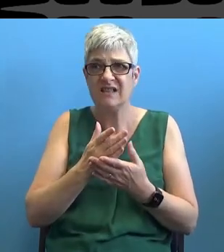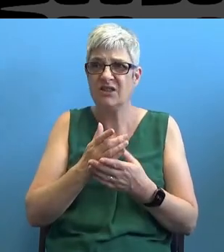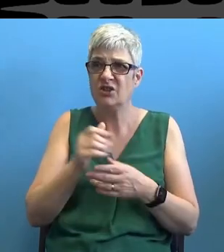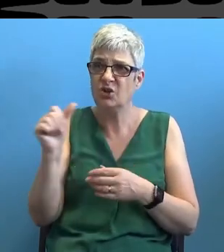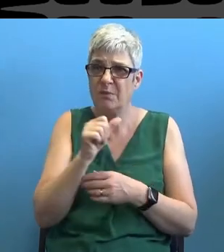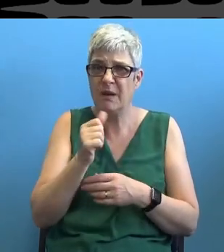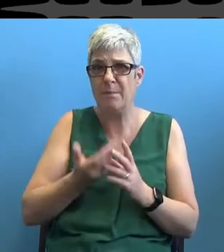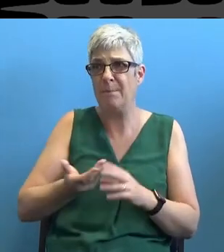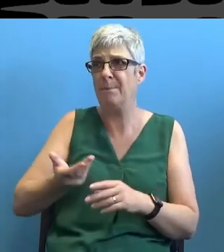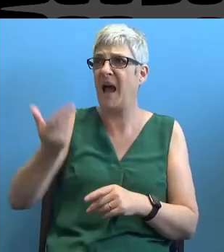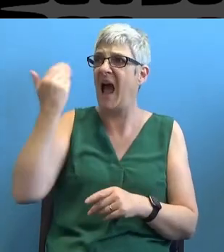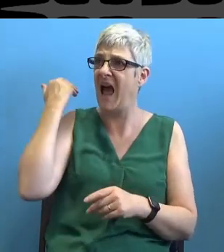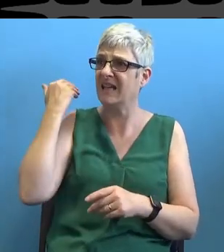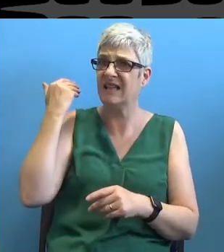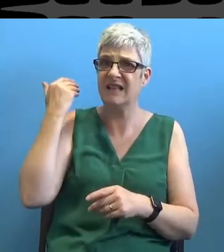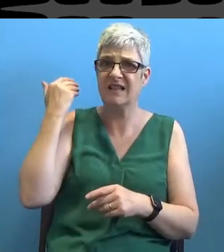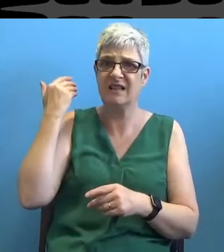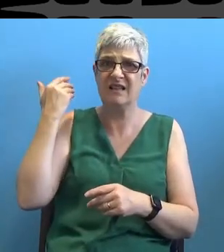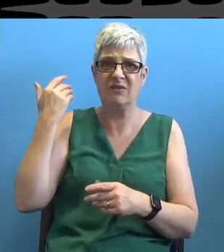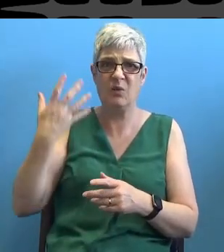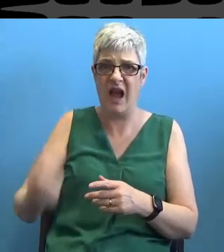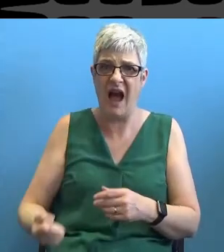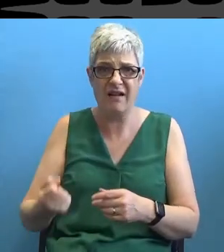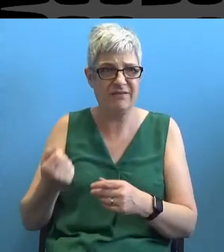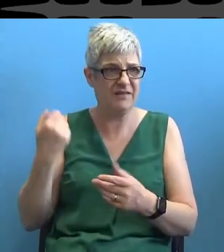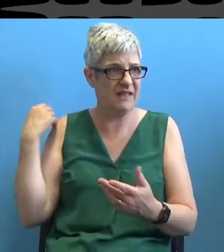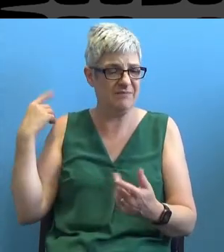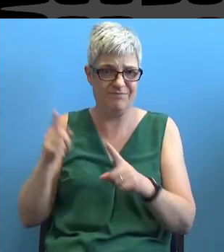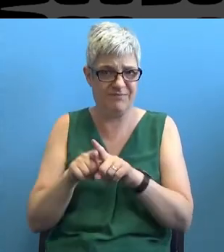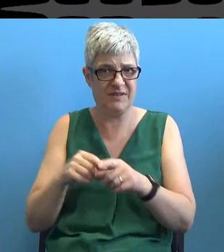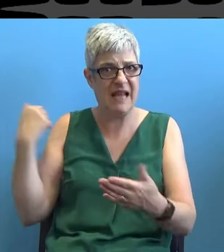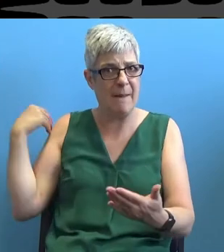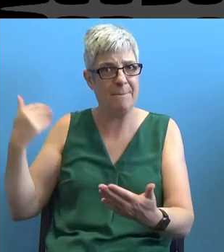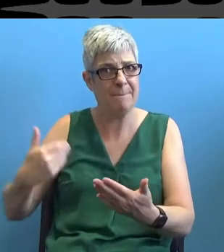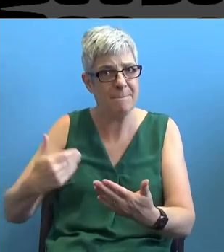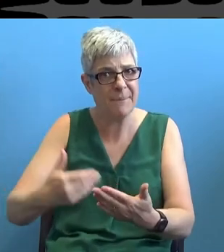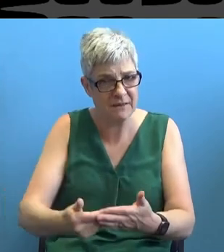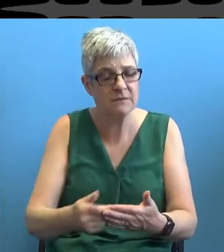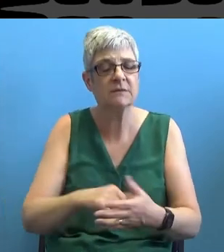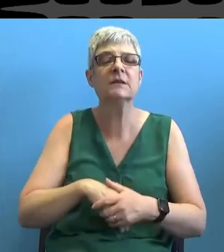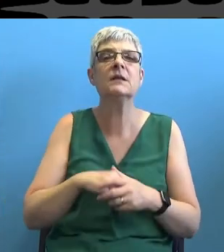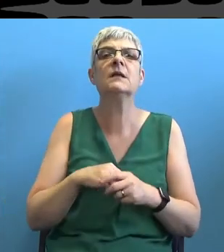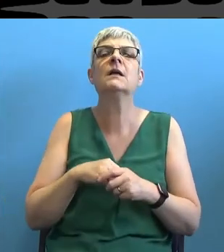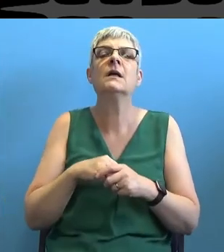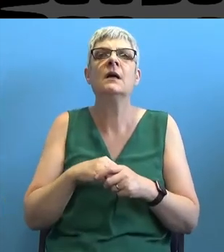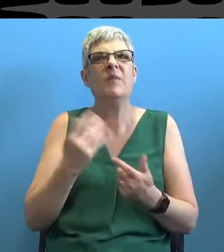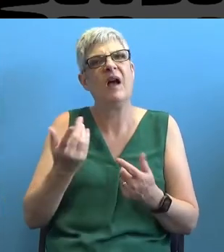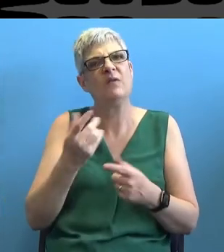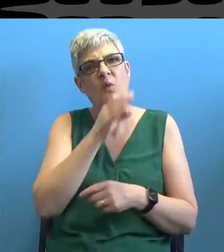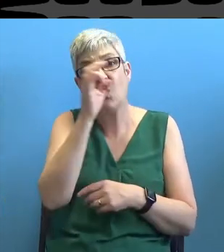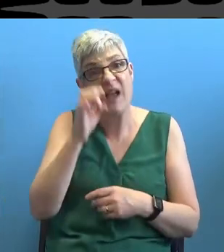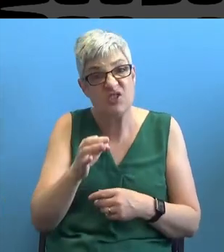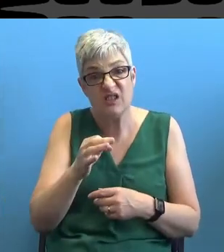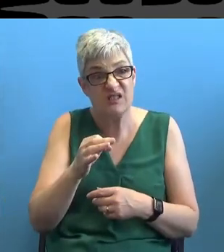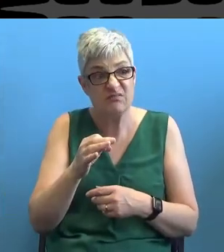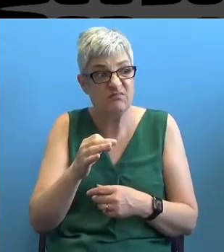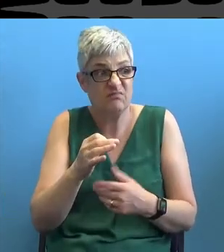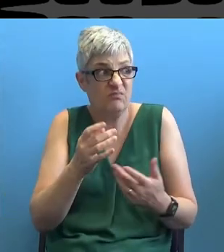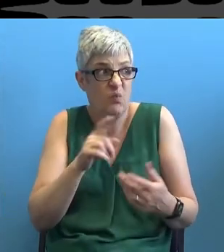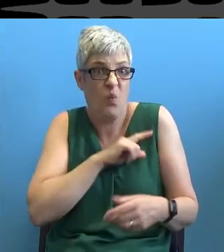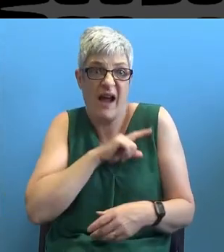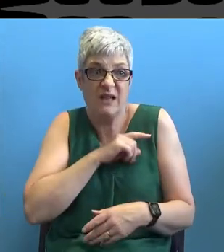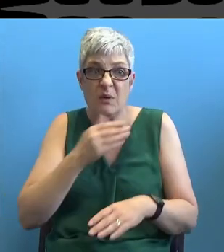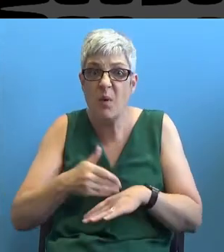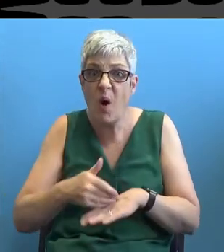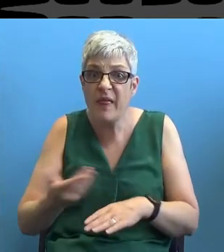place. There might even be questions about, do we bother? Why do we bother? Do I really need